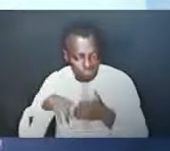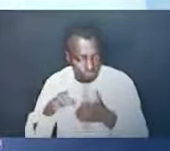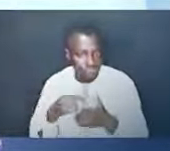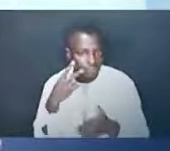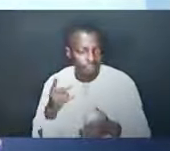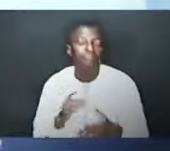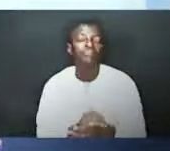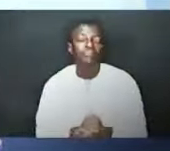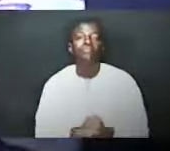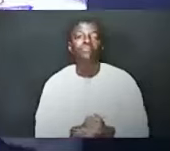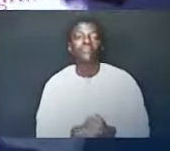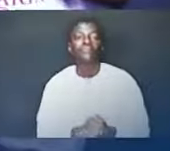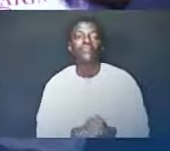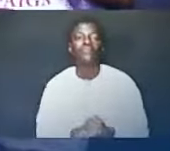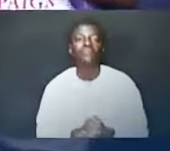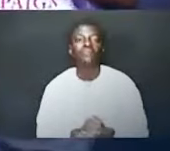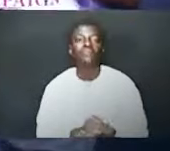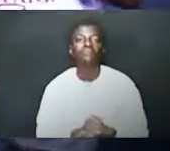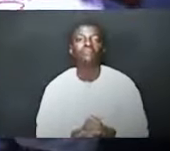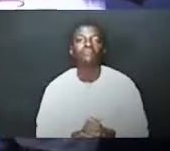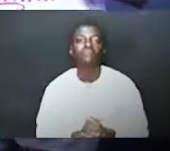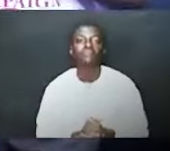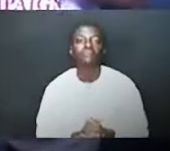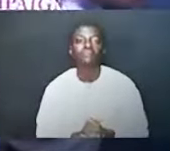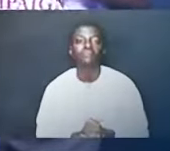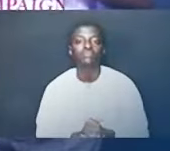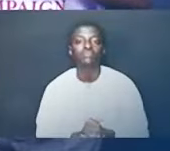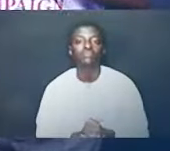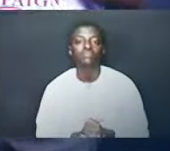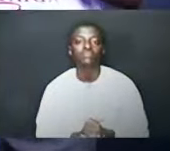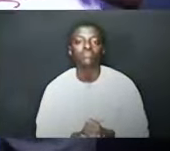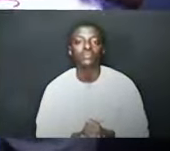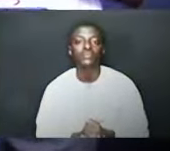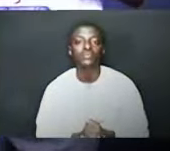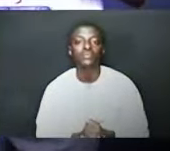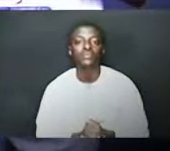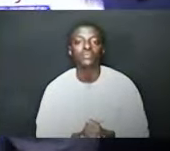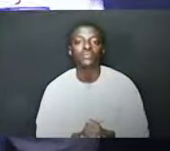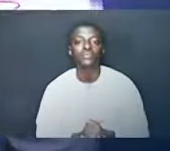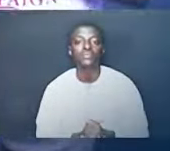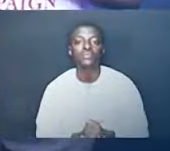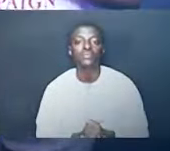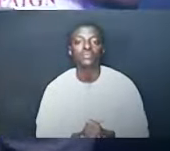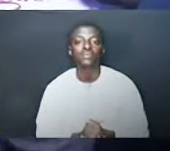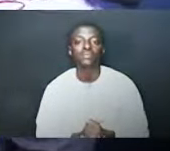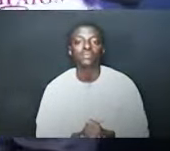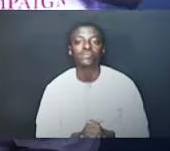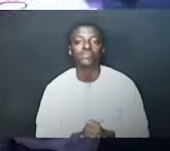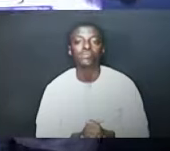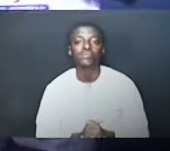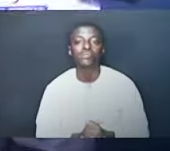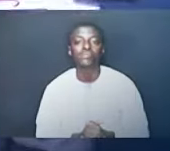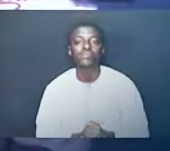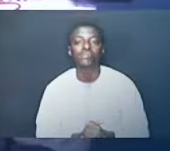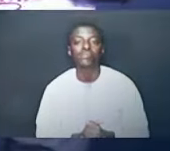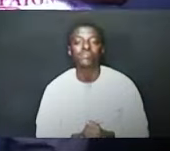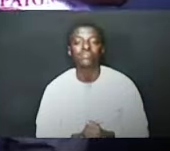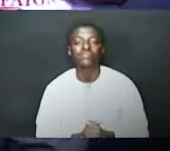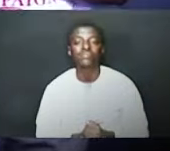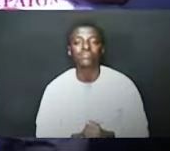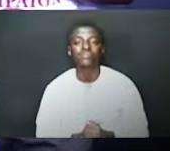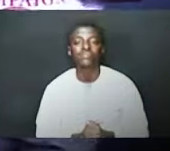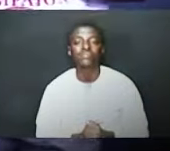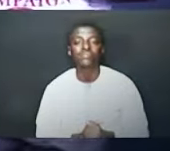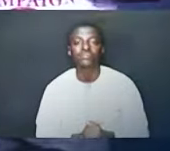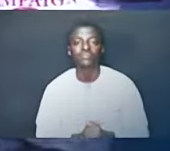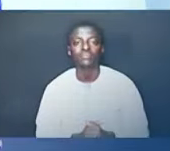this scripture to you. Okay, Yesu oni esuanfo no kasa no ma odi chire de okanimu no ye no ma won awonim na okire mo wate ase pefe mo mi